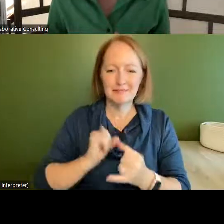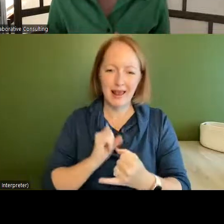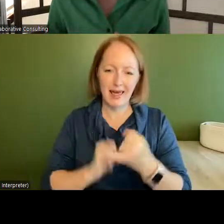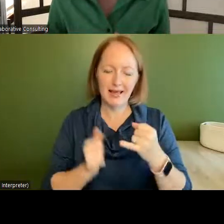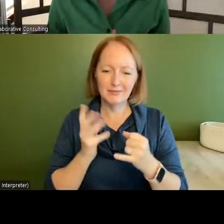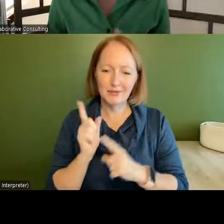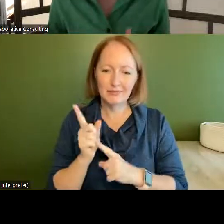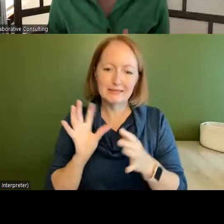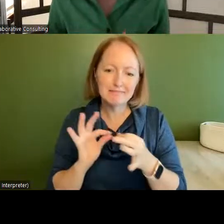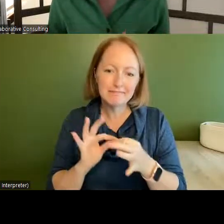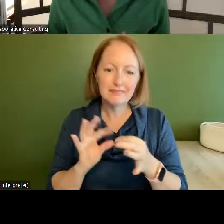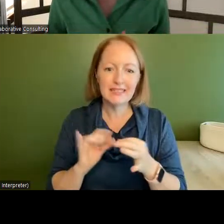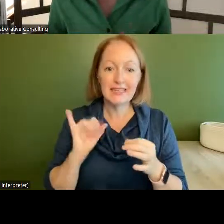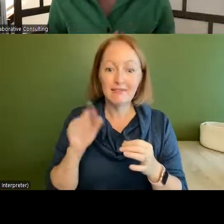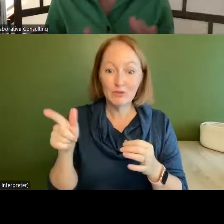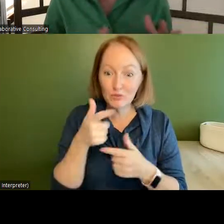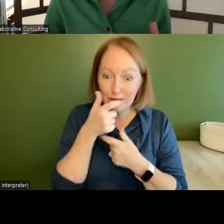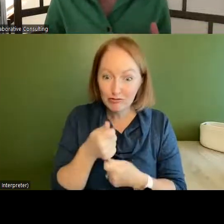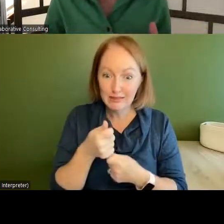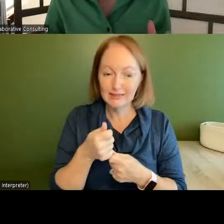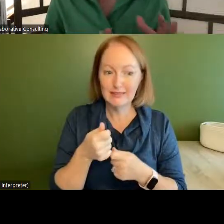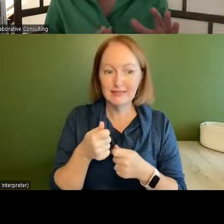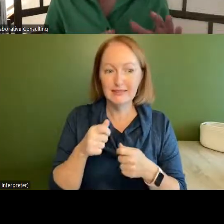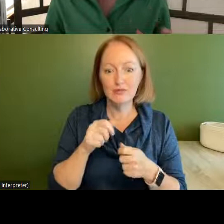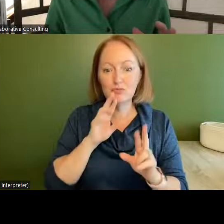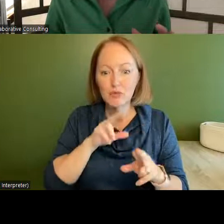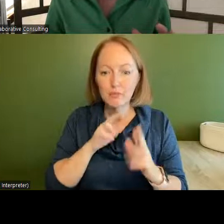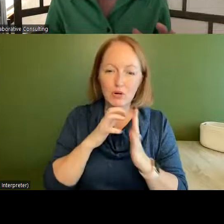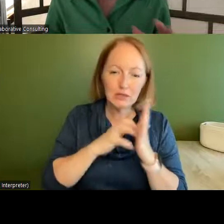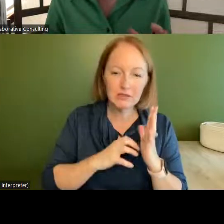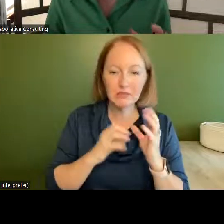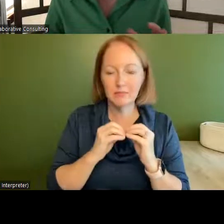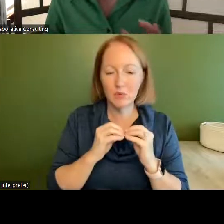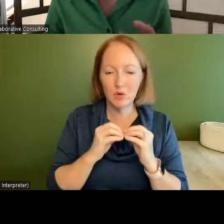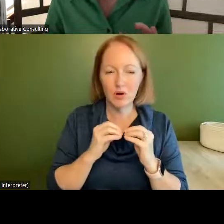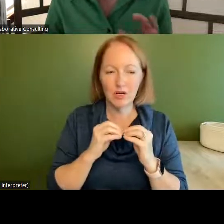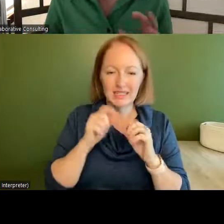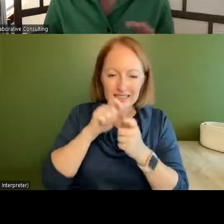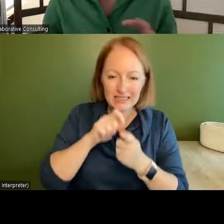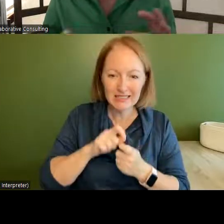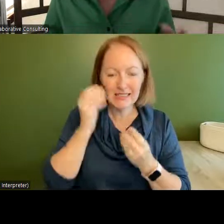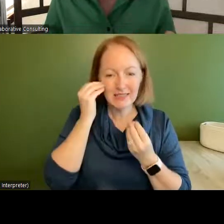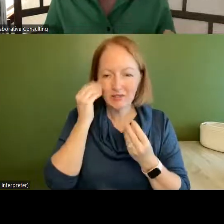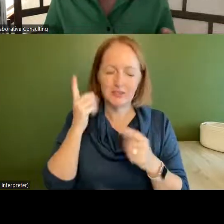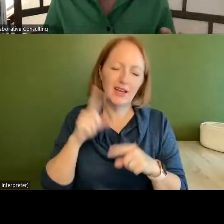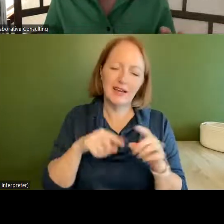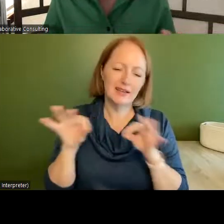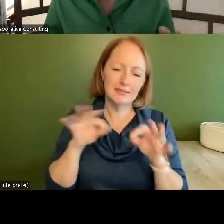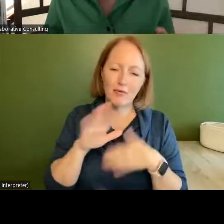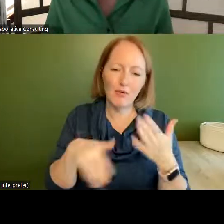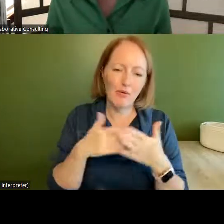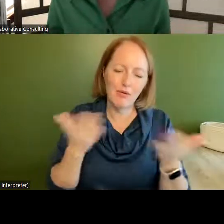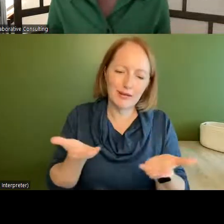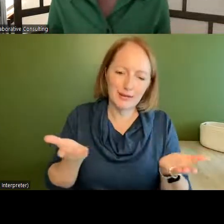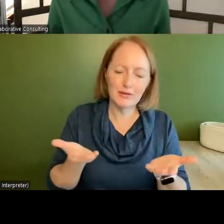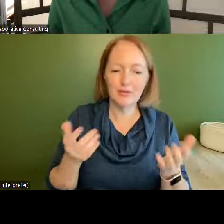couple of minutes here, if you have interest in the reports and getting a little bit more nuanced, I couldn't get into a lot of